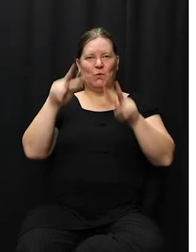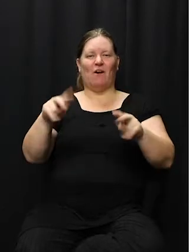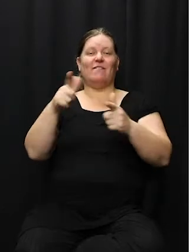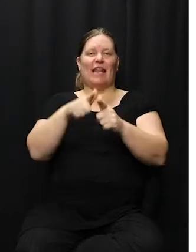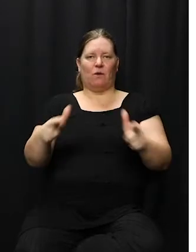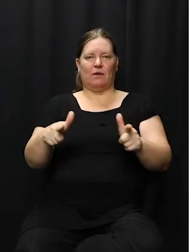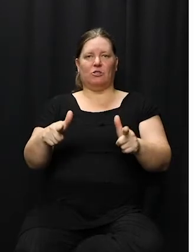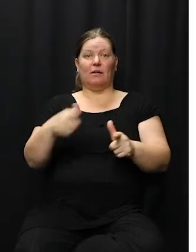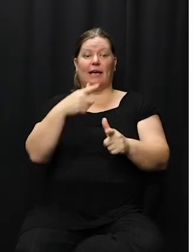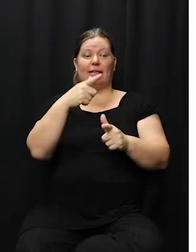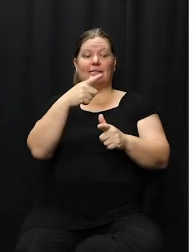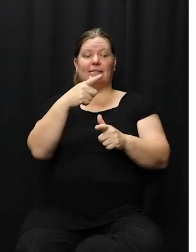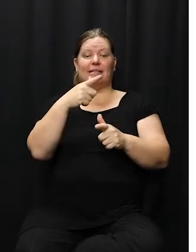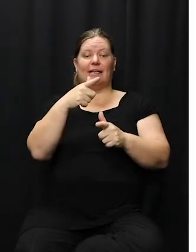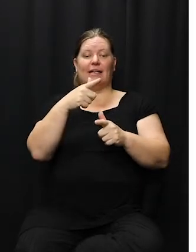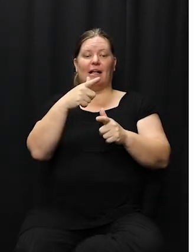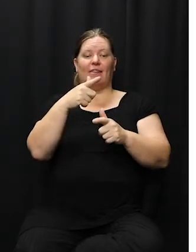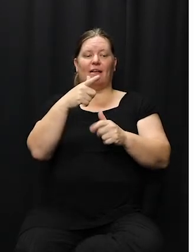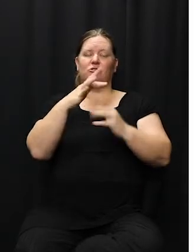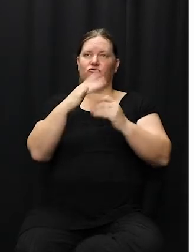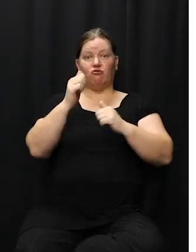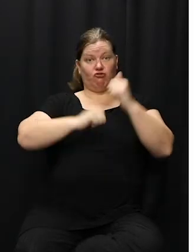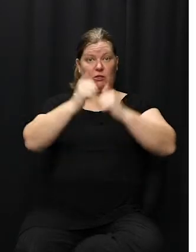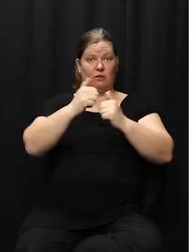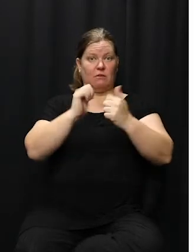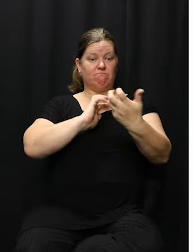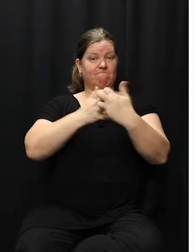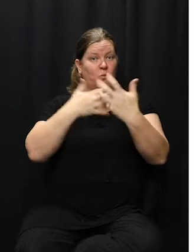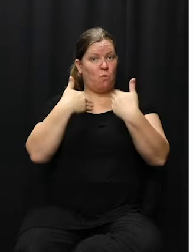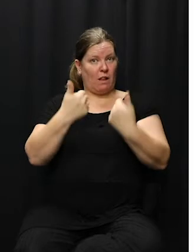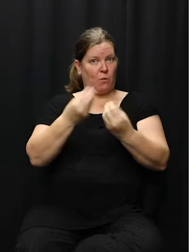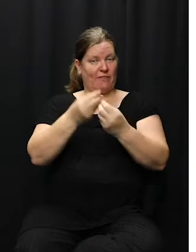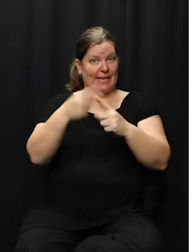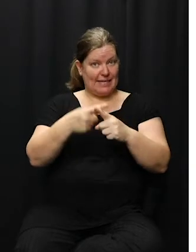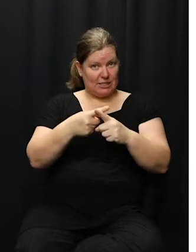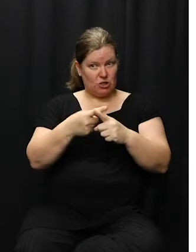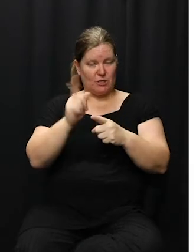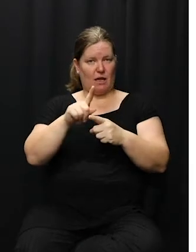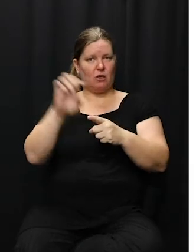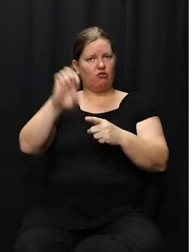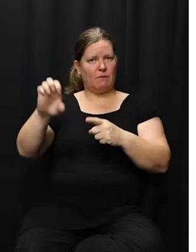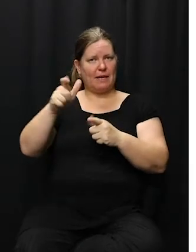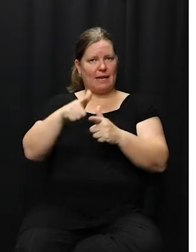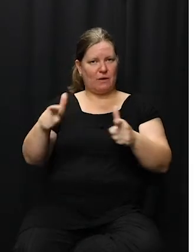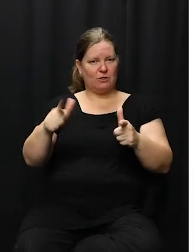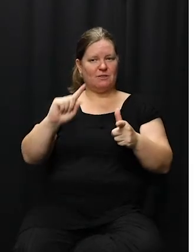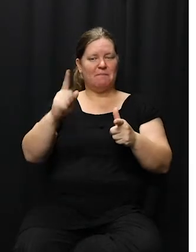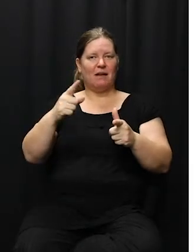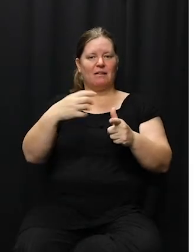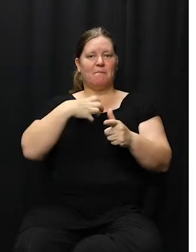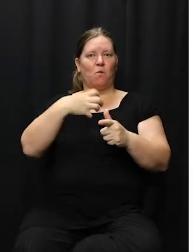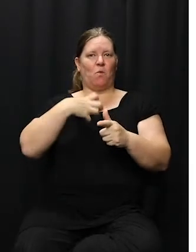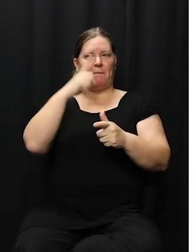It's a model or a structure that fits very well with English and other European languages, but the more people researched